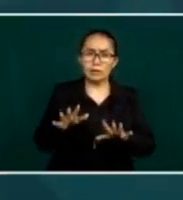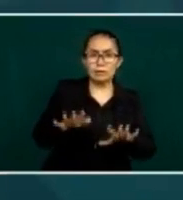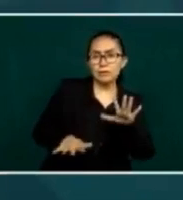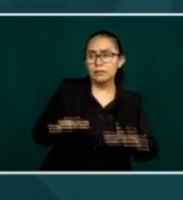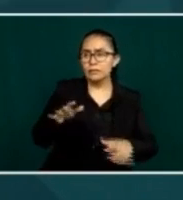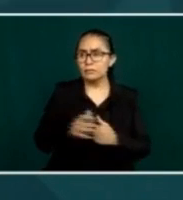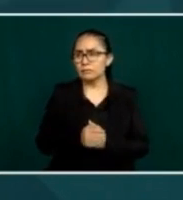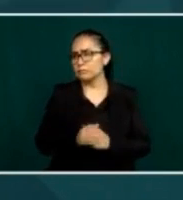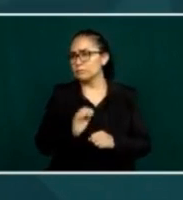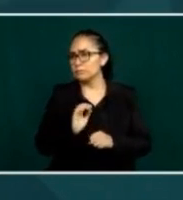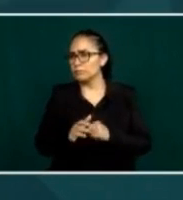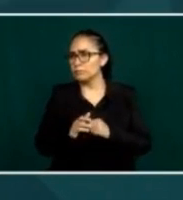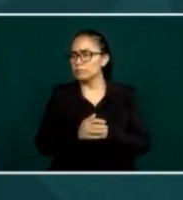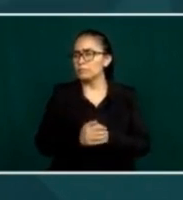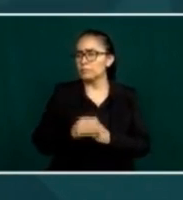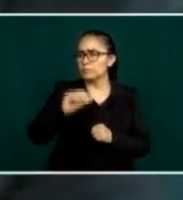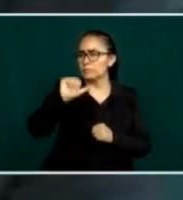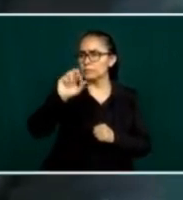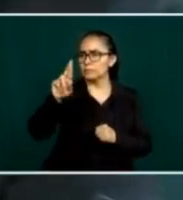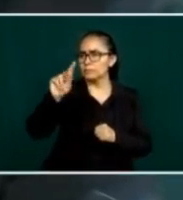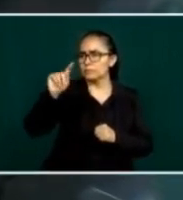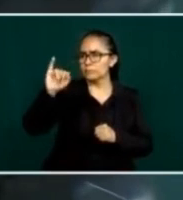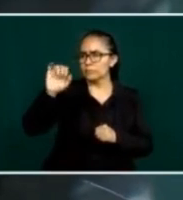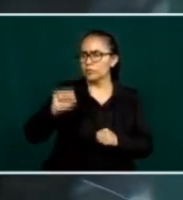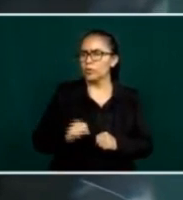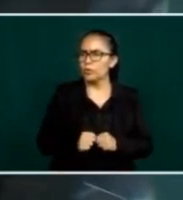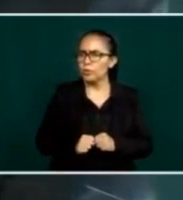The trafficking of the